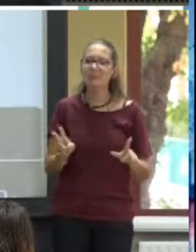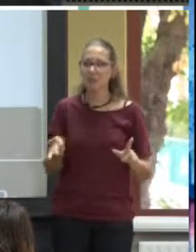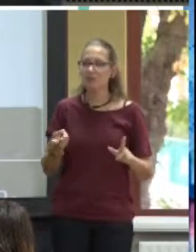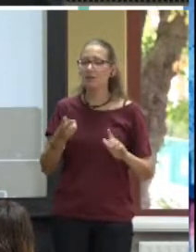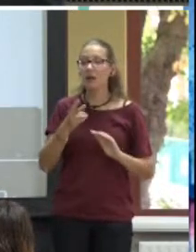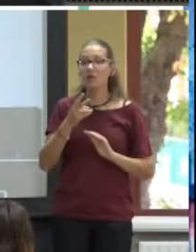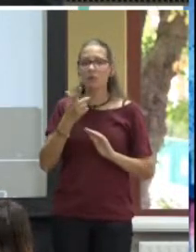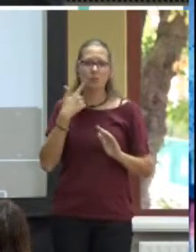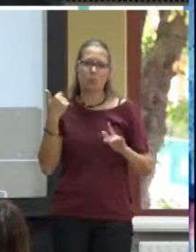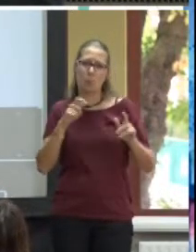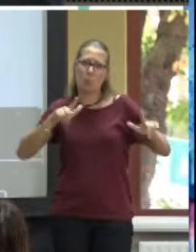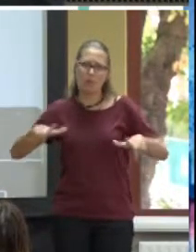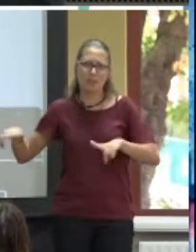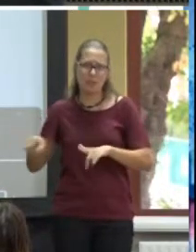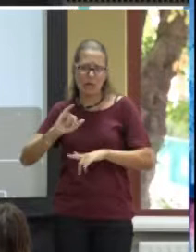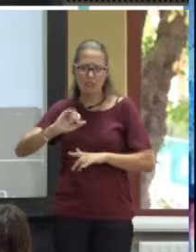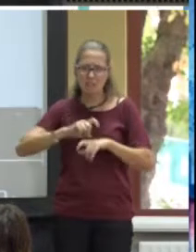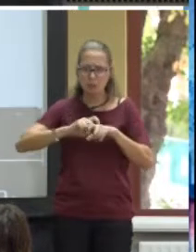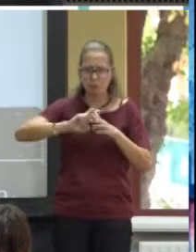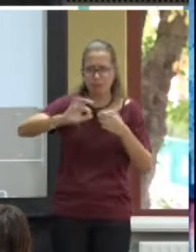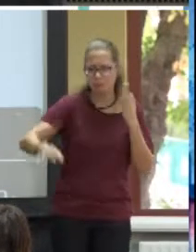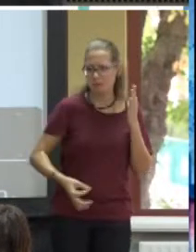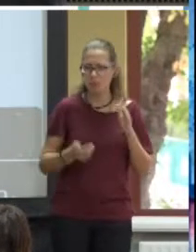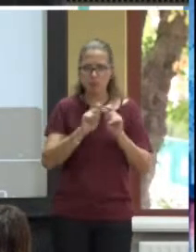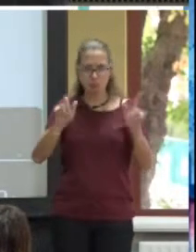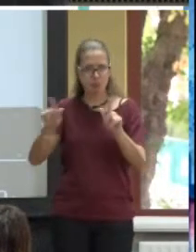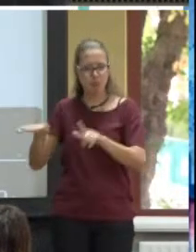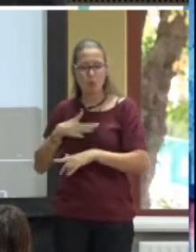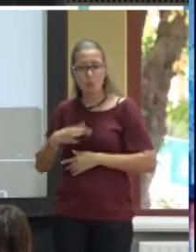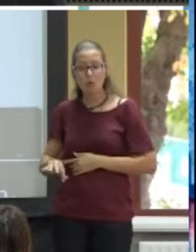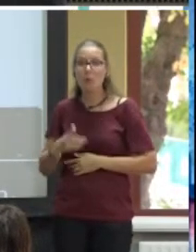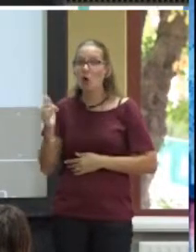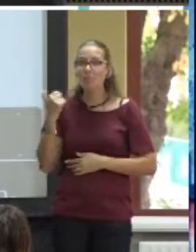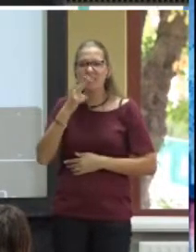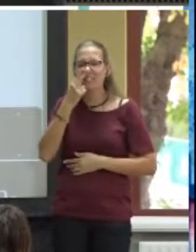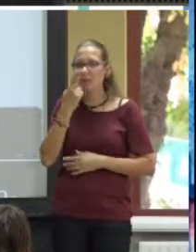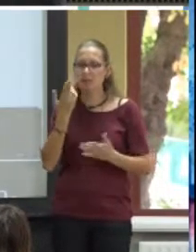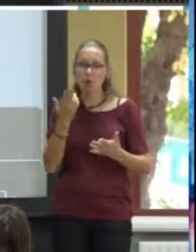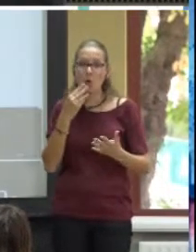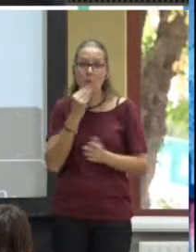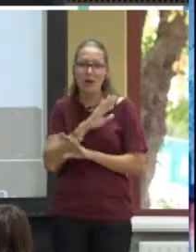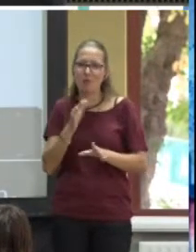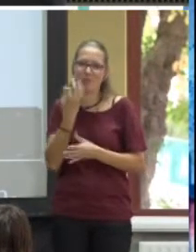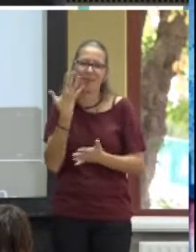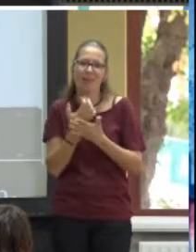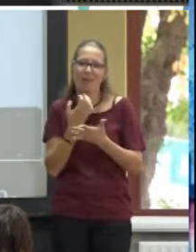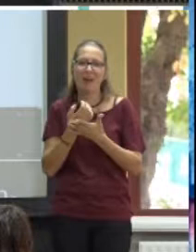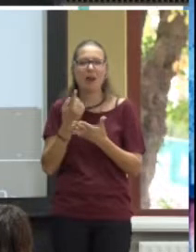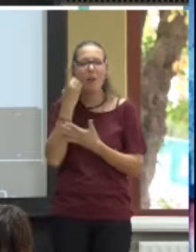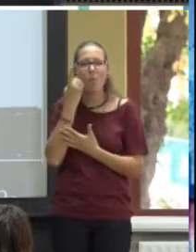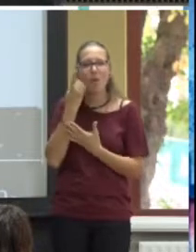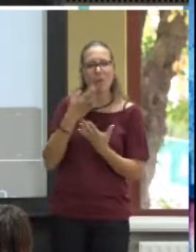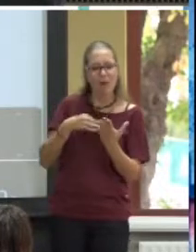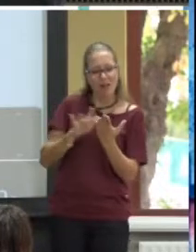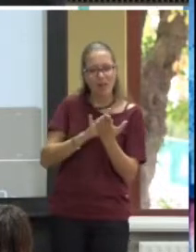visualize this application on a web format, because, well, our technology is multi-platform, but it's quite convenient, I would think,